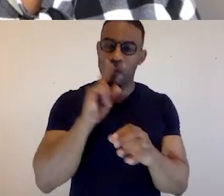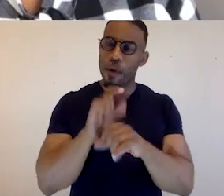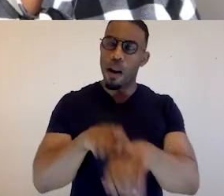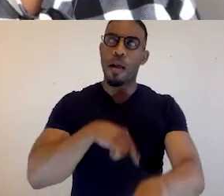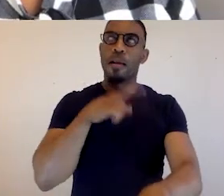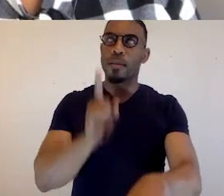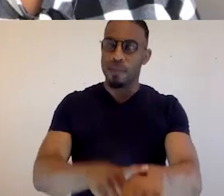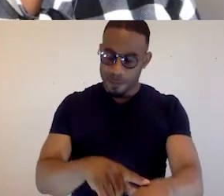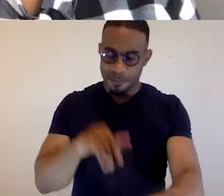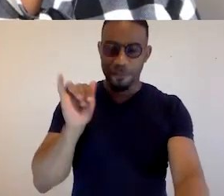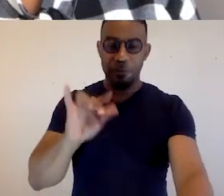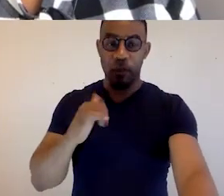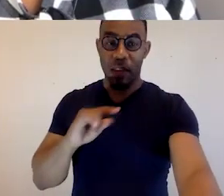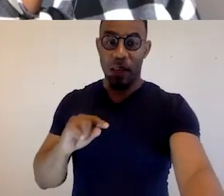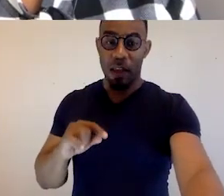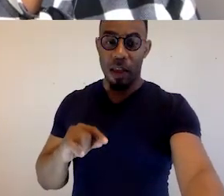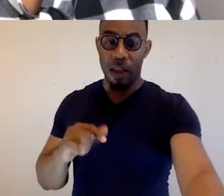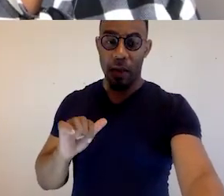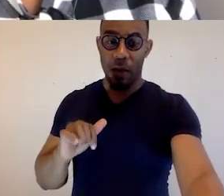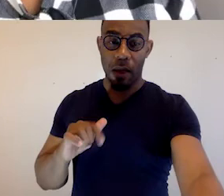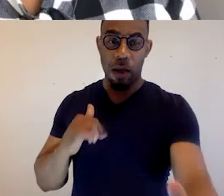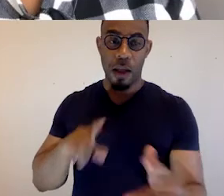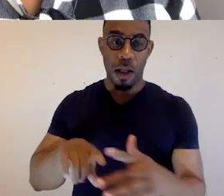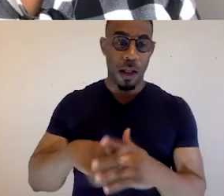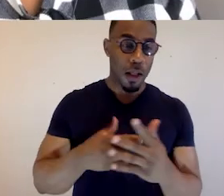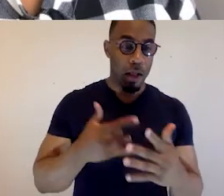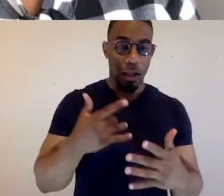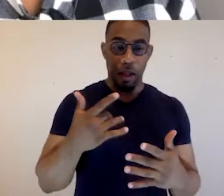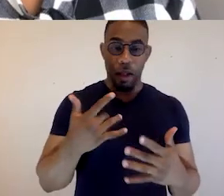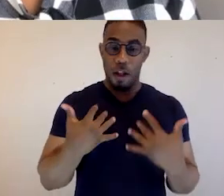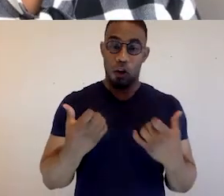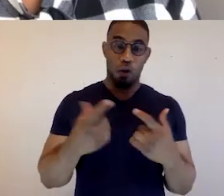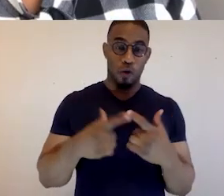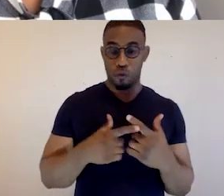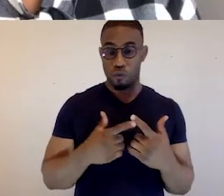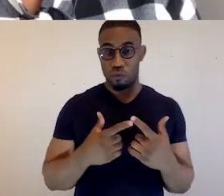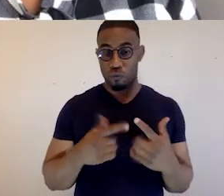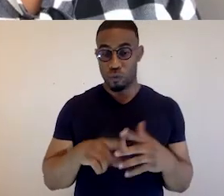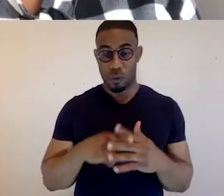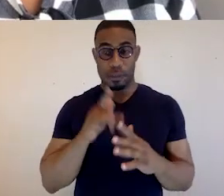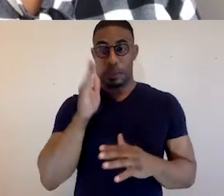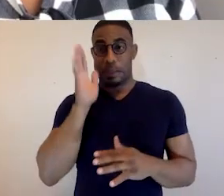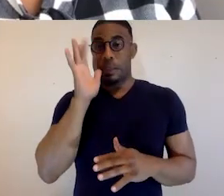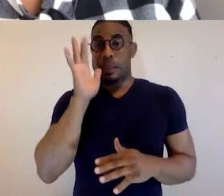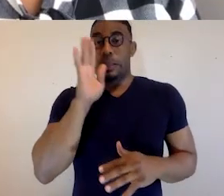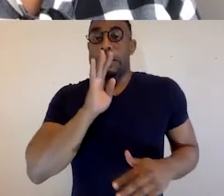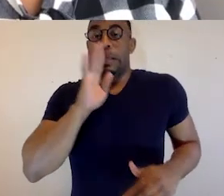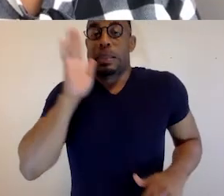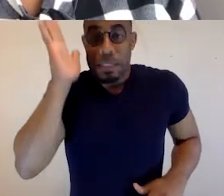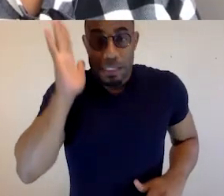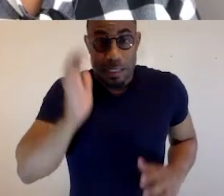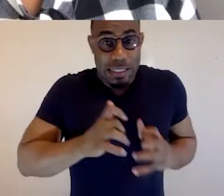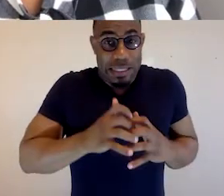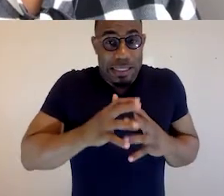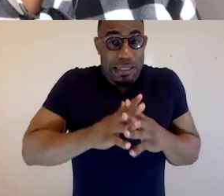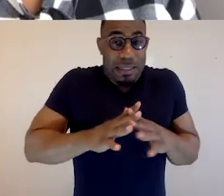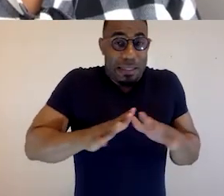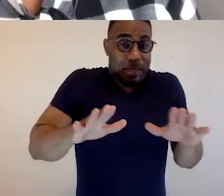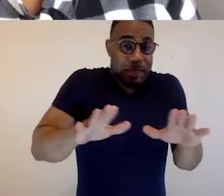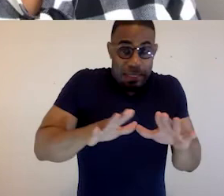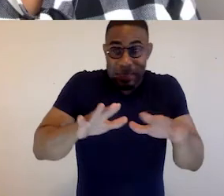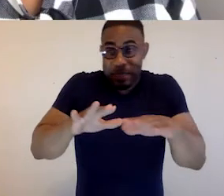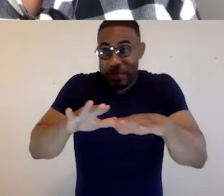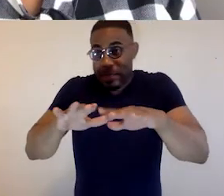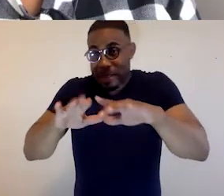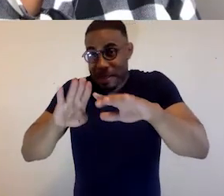long time. When I started kind of getting courage to start speaking and building blogs and